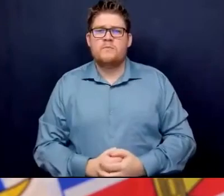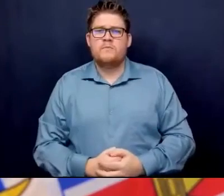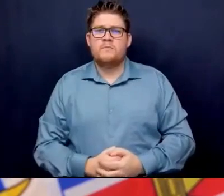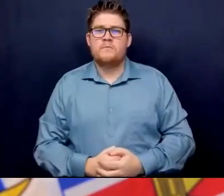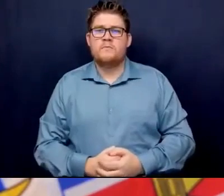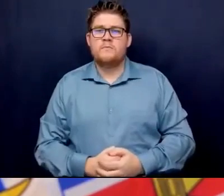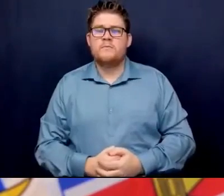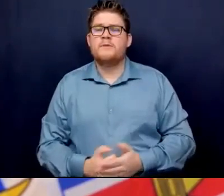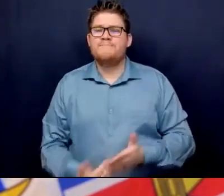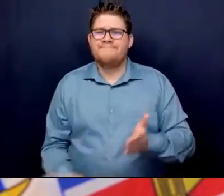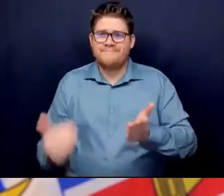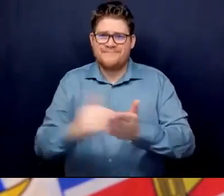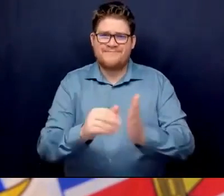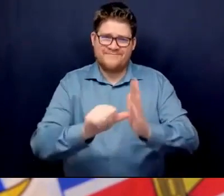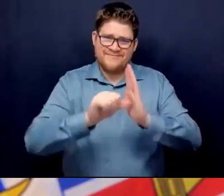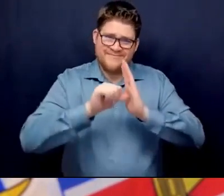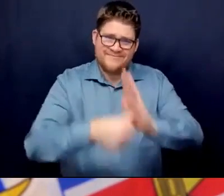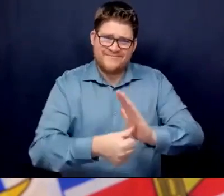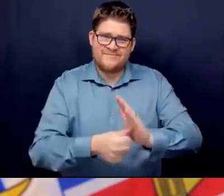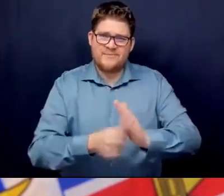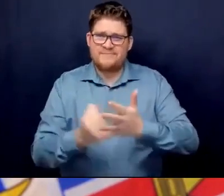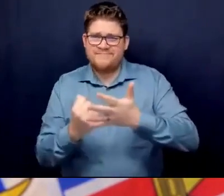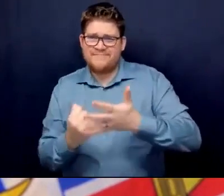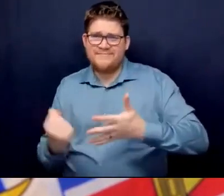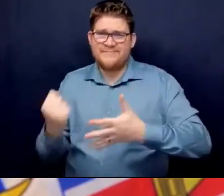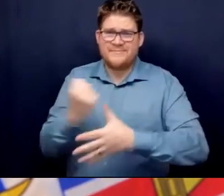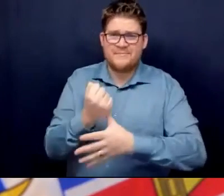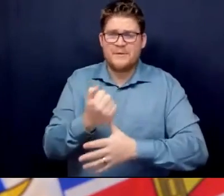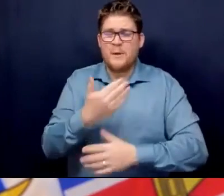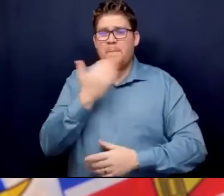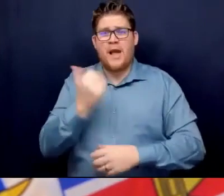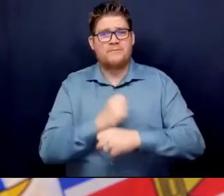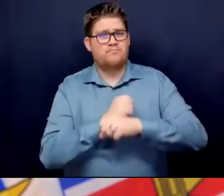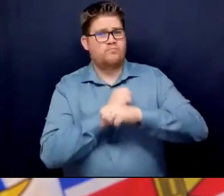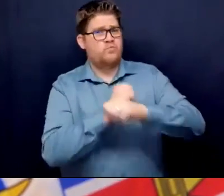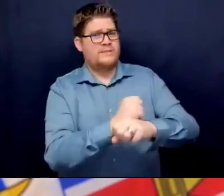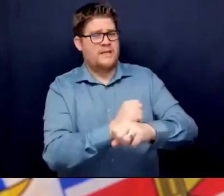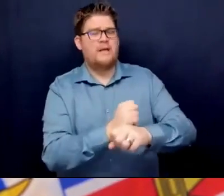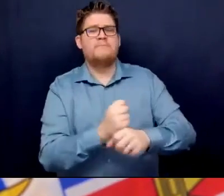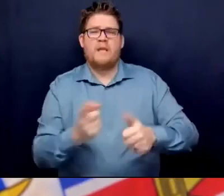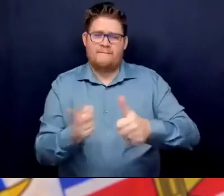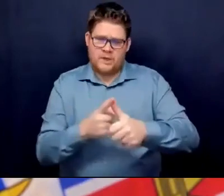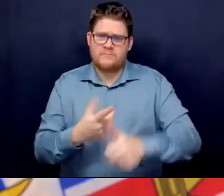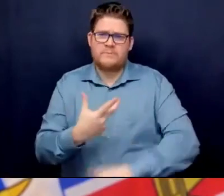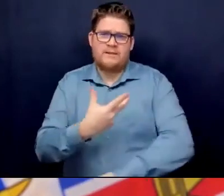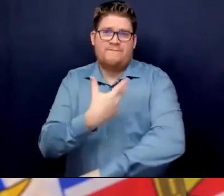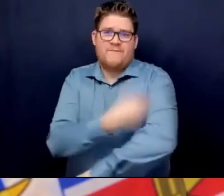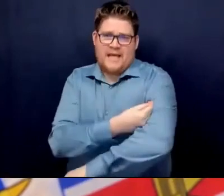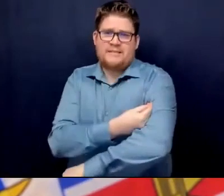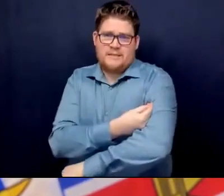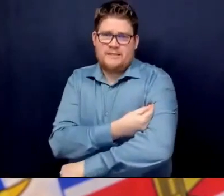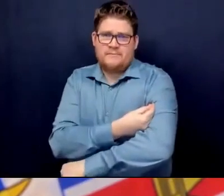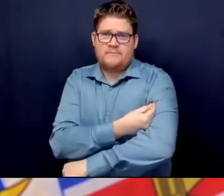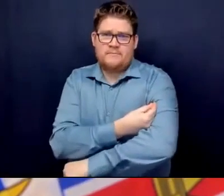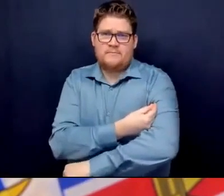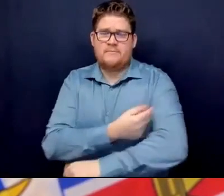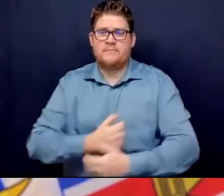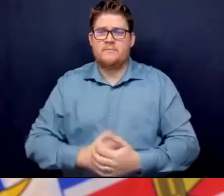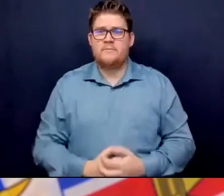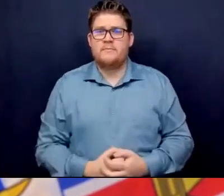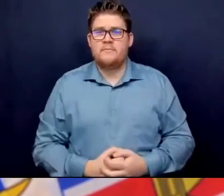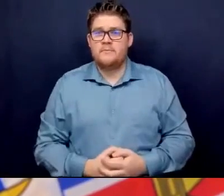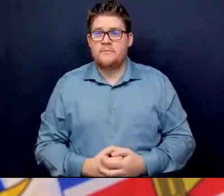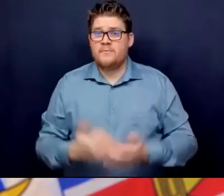and again, vaccines are still the single most effective tool that we have that will get us through this